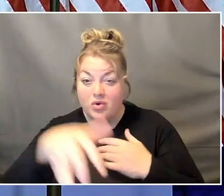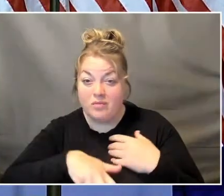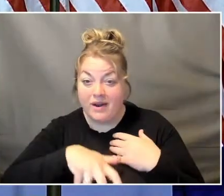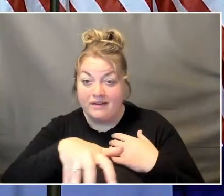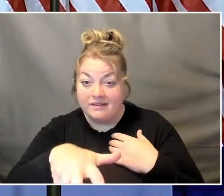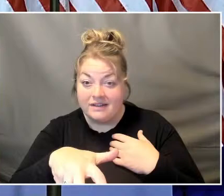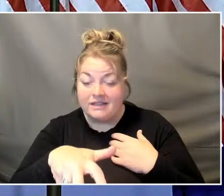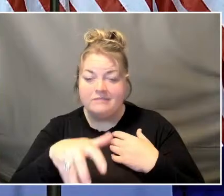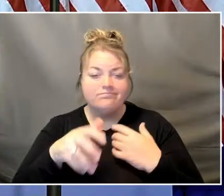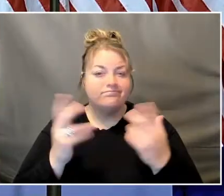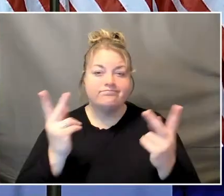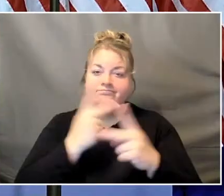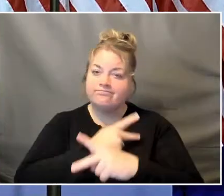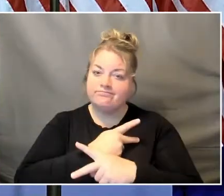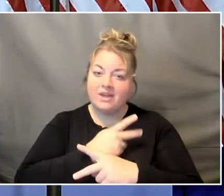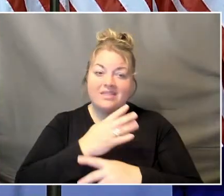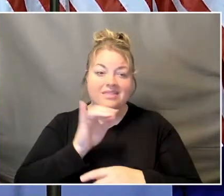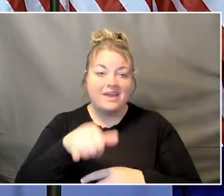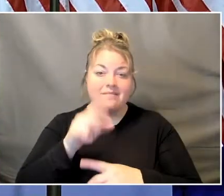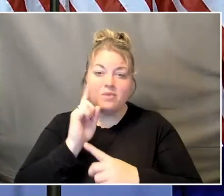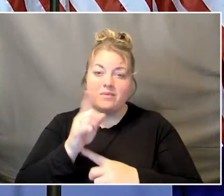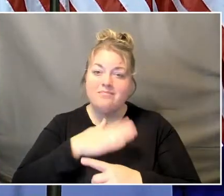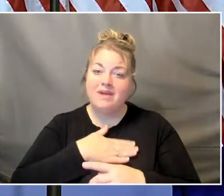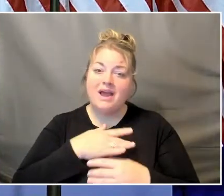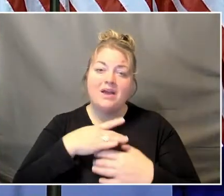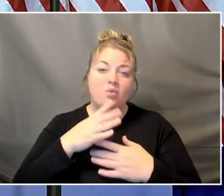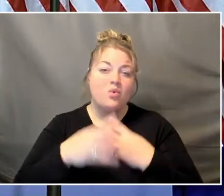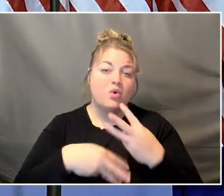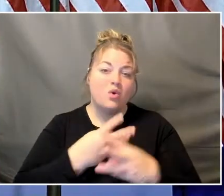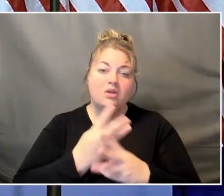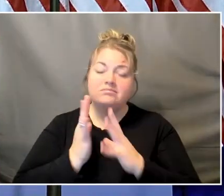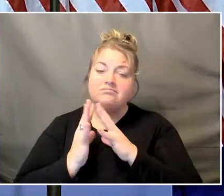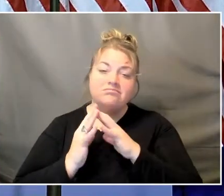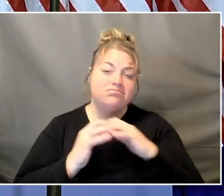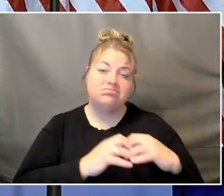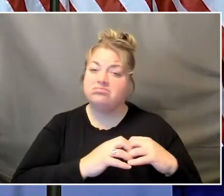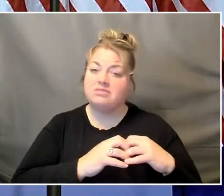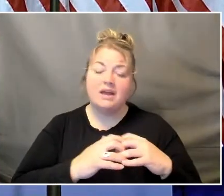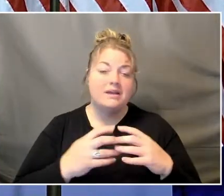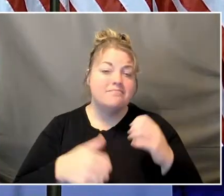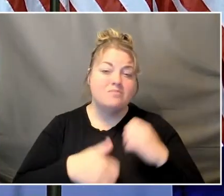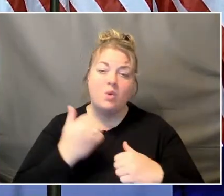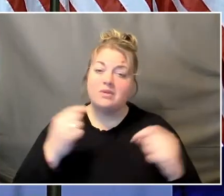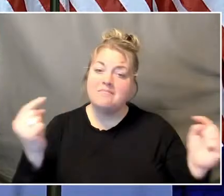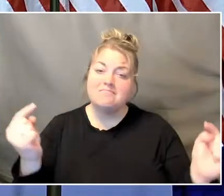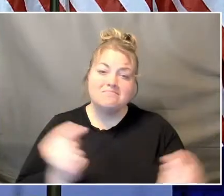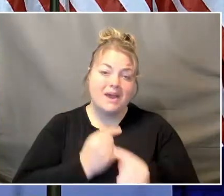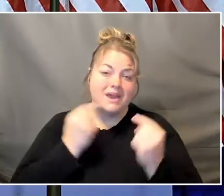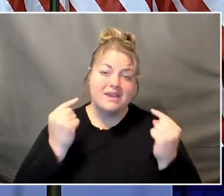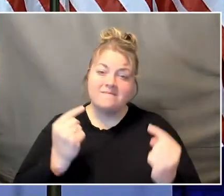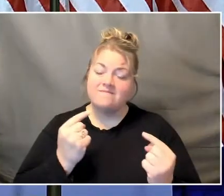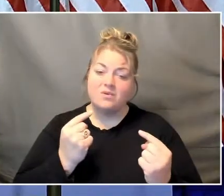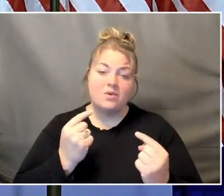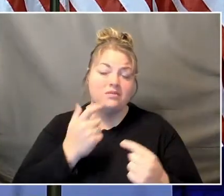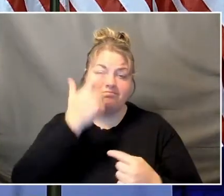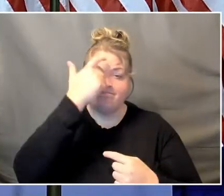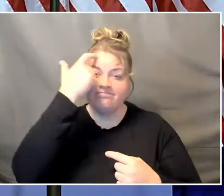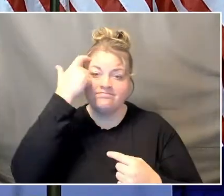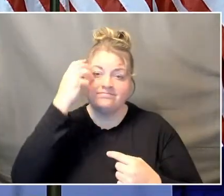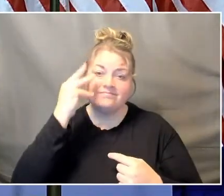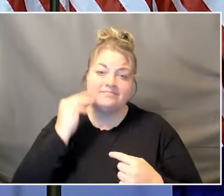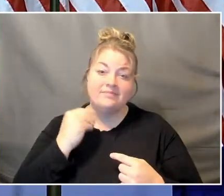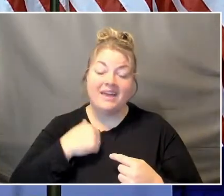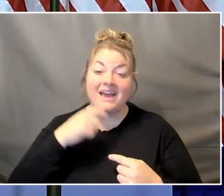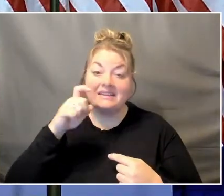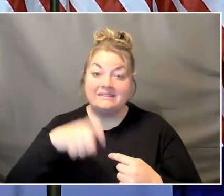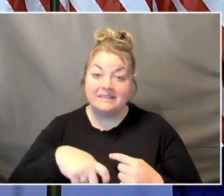earth shattered. It is, to this day, the most painful thing I have ever been told. I needed to end my pregnancy so that I'd